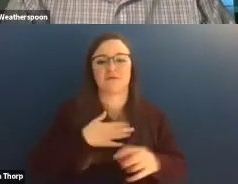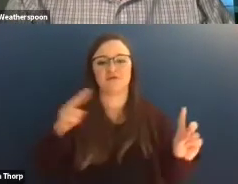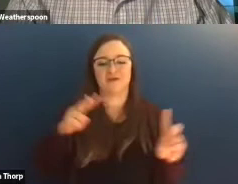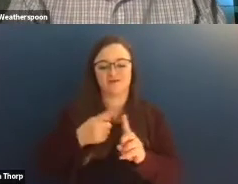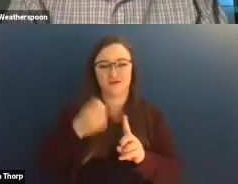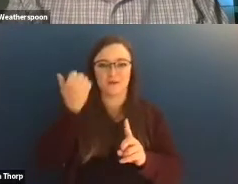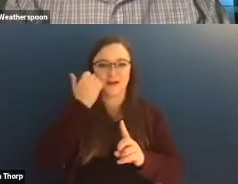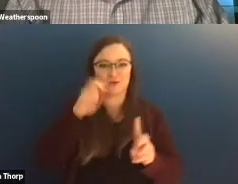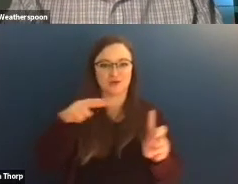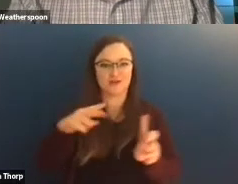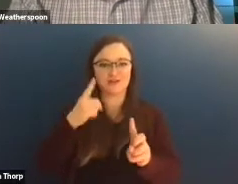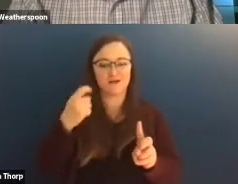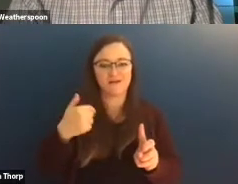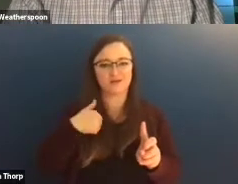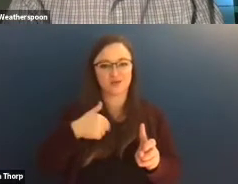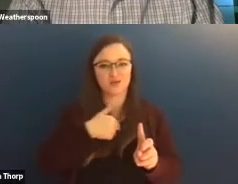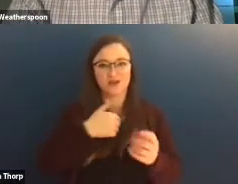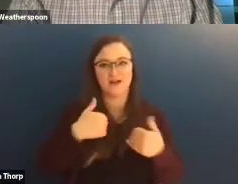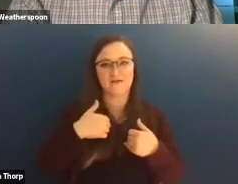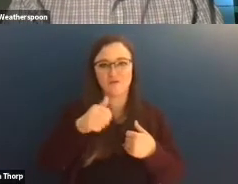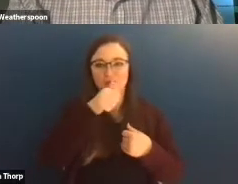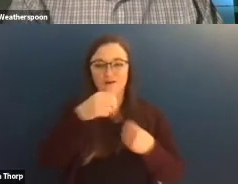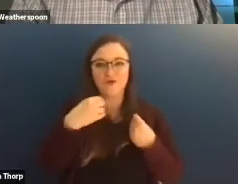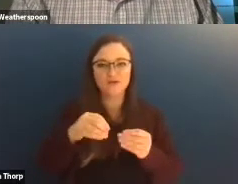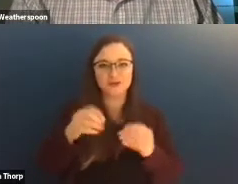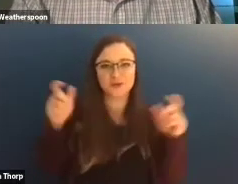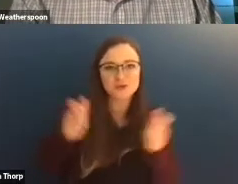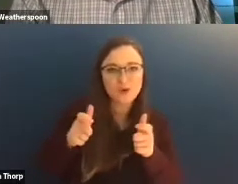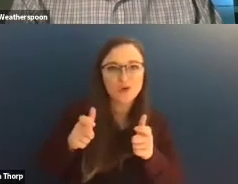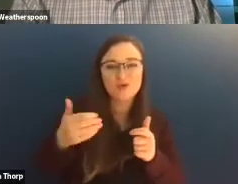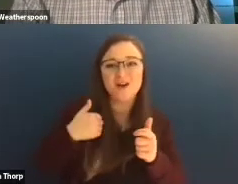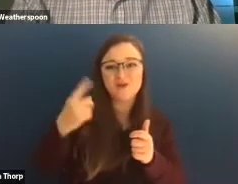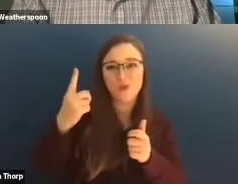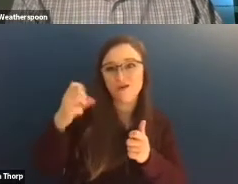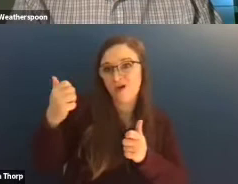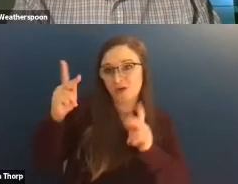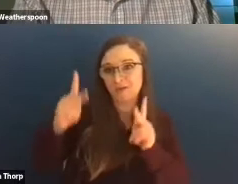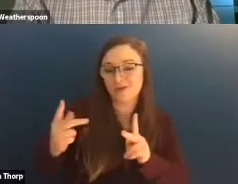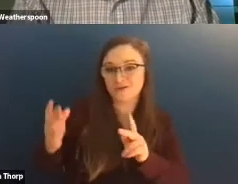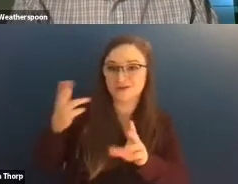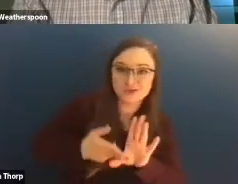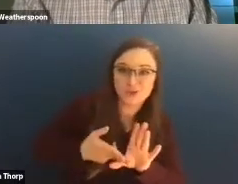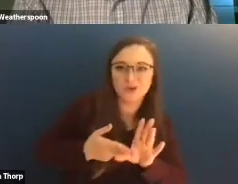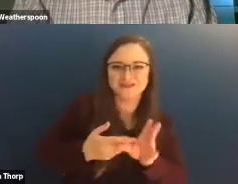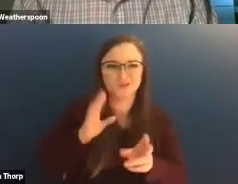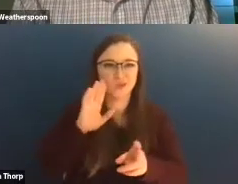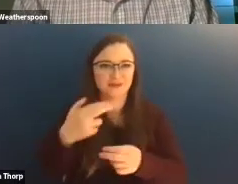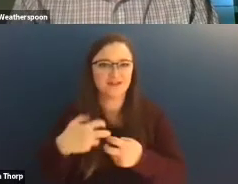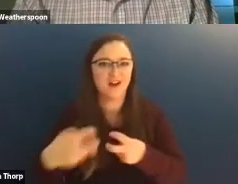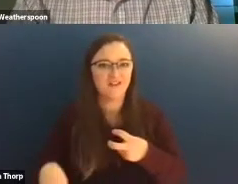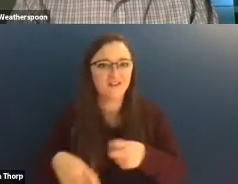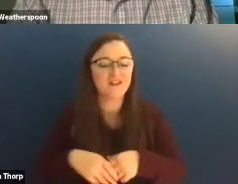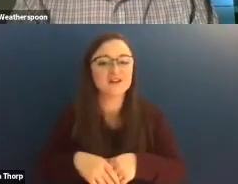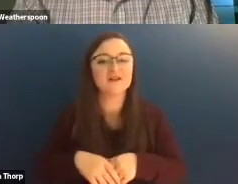are private offices that are smaller. And so bringing someone else in, I think, would probably be difficult. But I